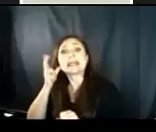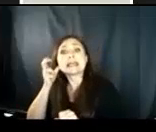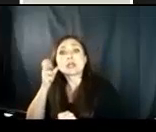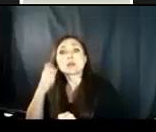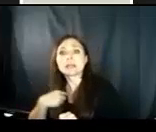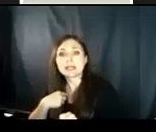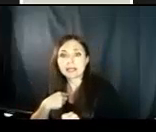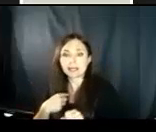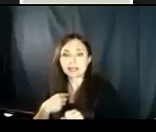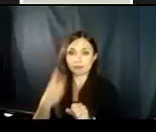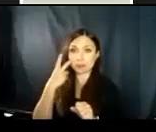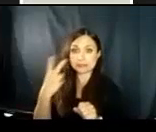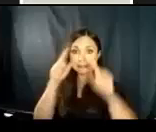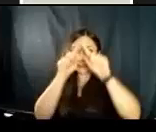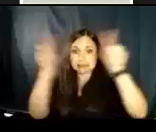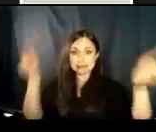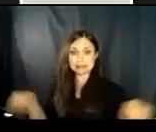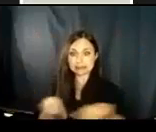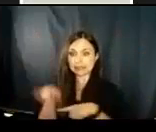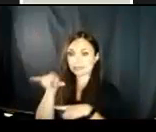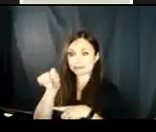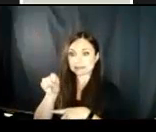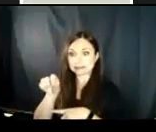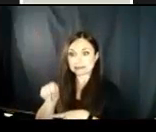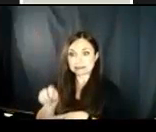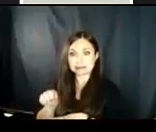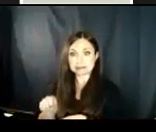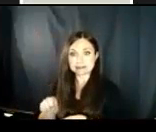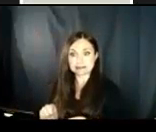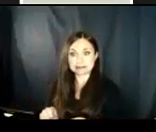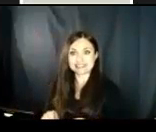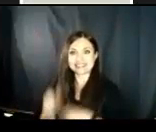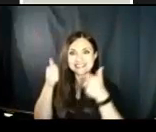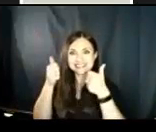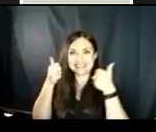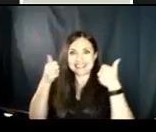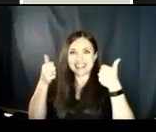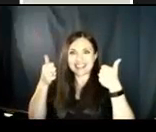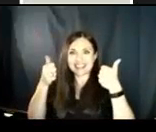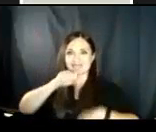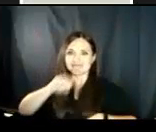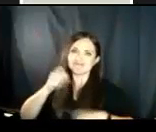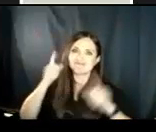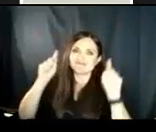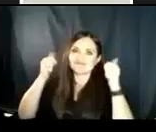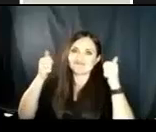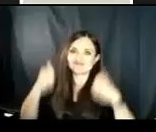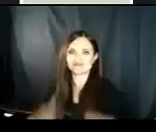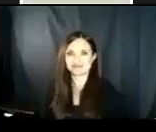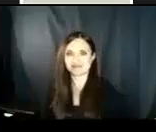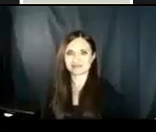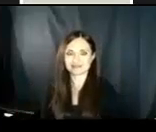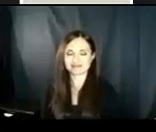my screen. Yes to both. Awesome. Yay. Love it when it works. Me